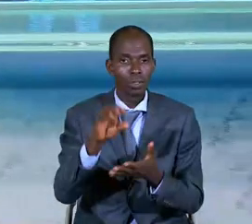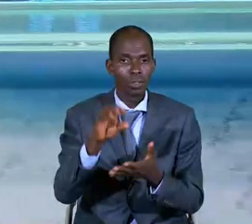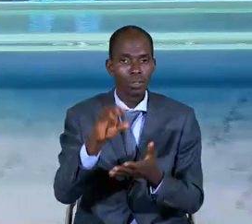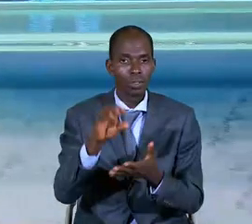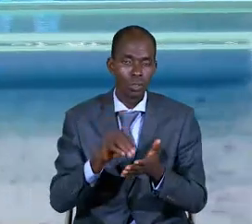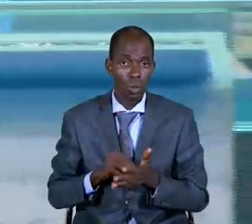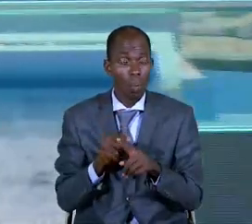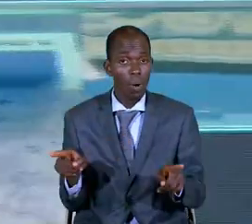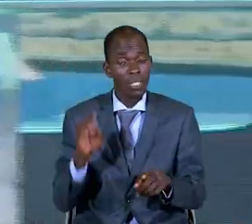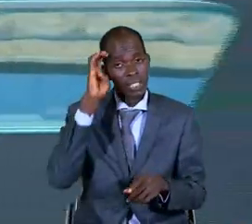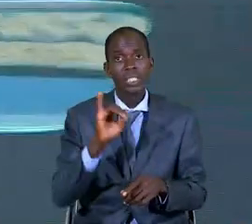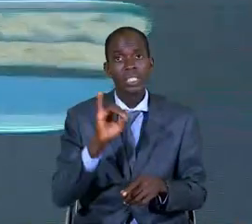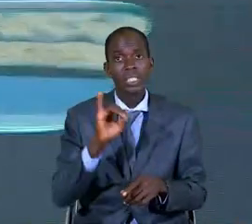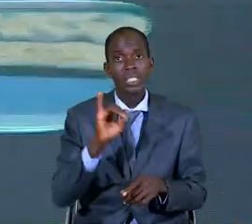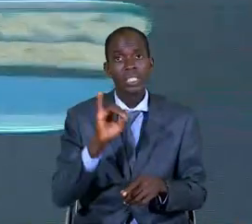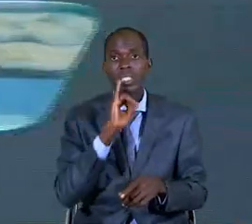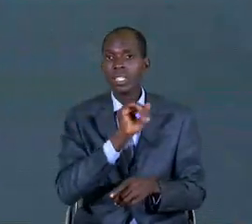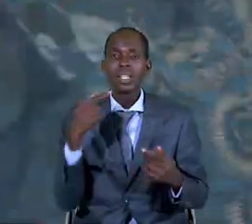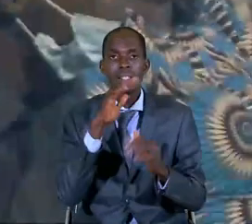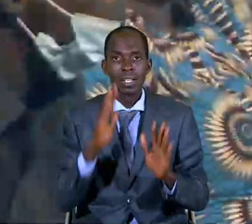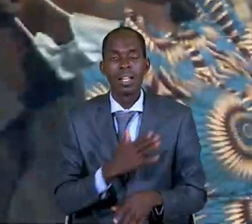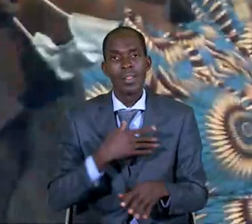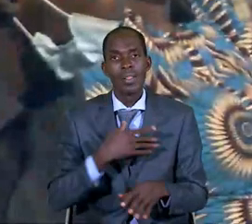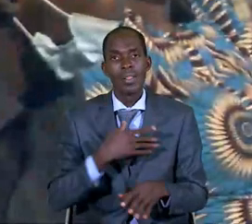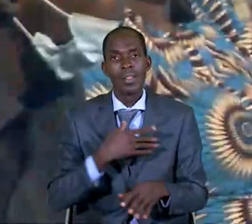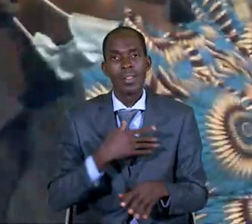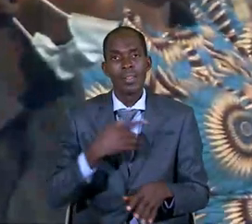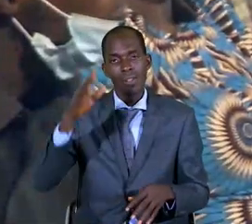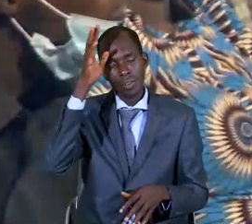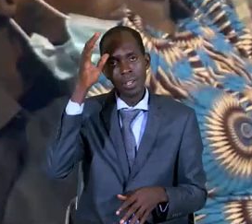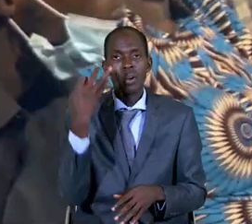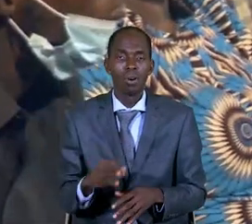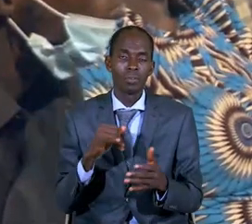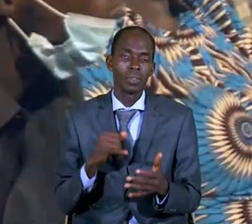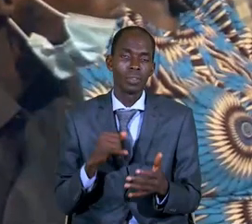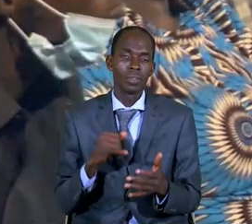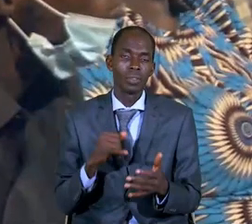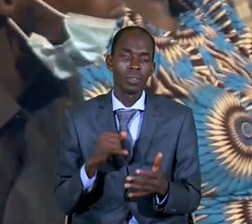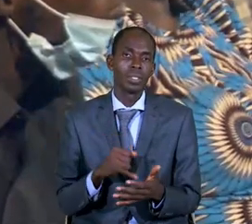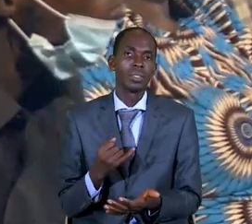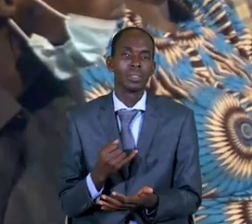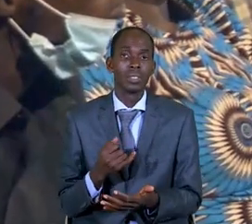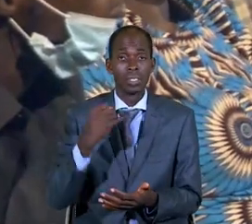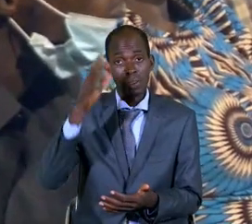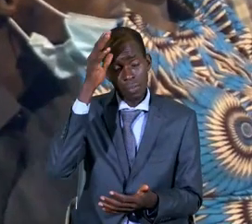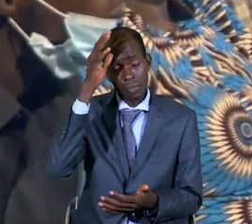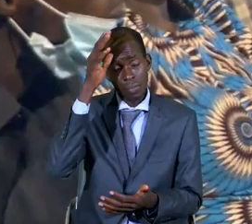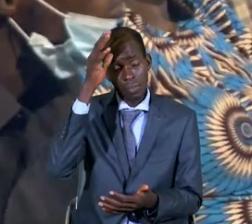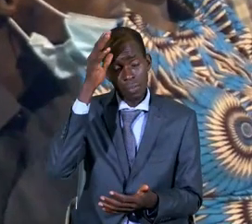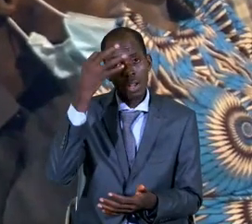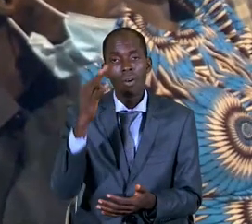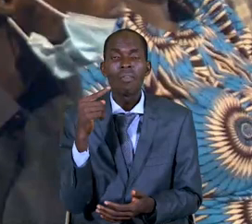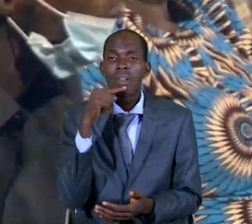is a liar and the father of it, the father of